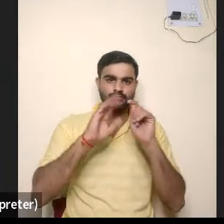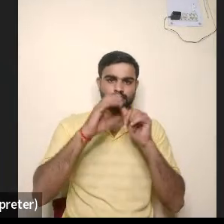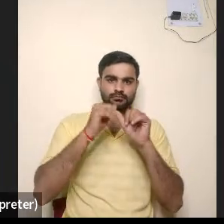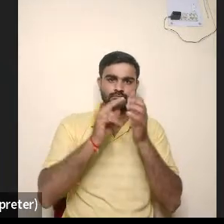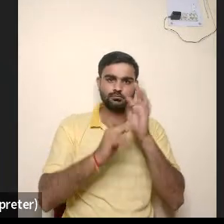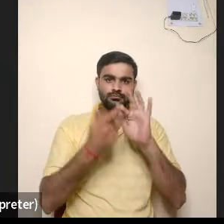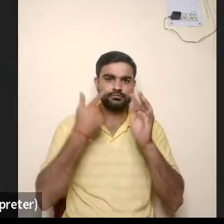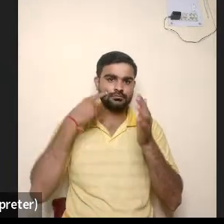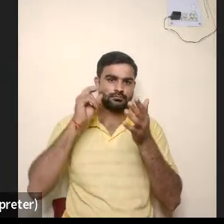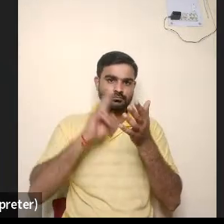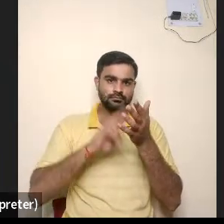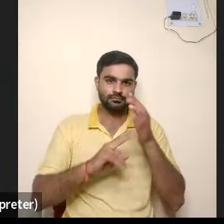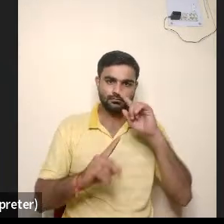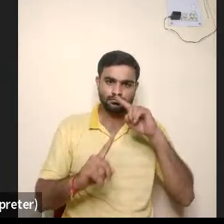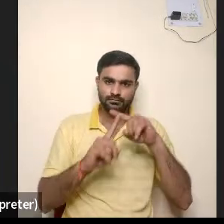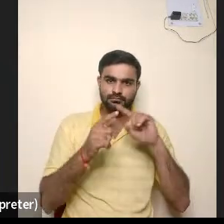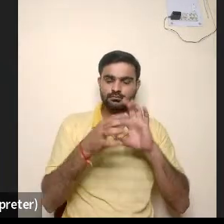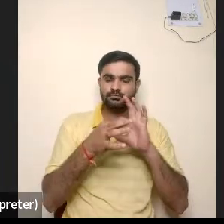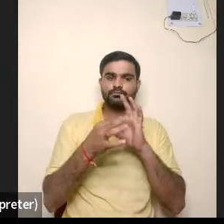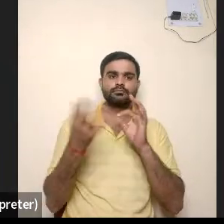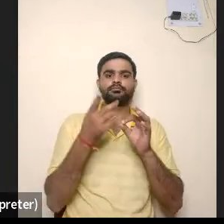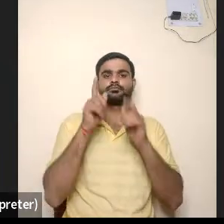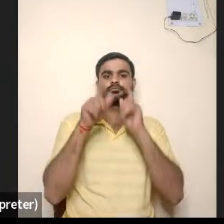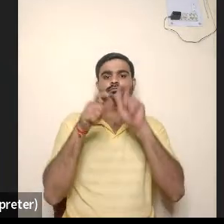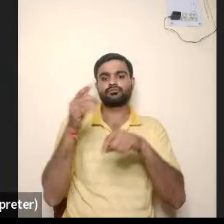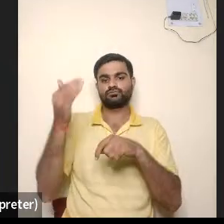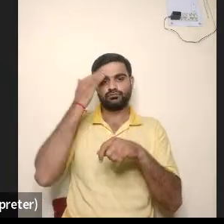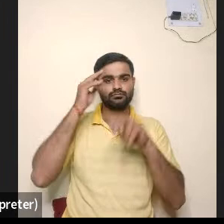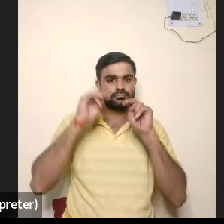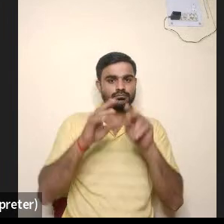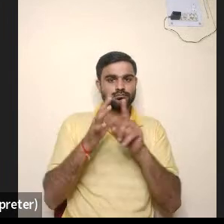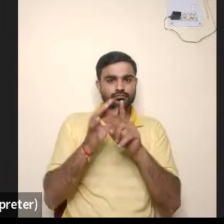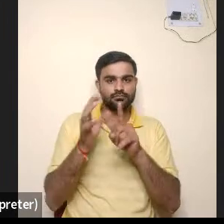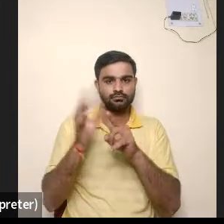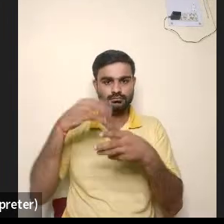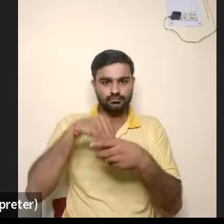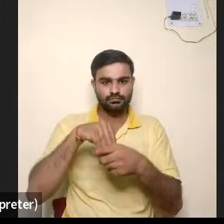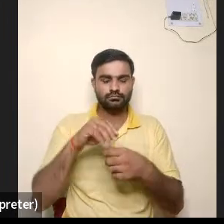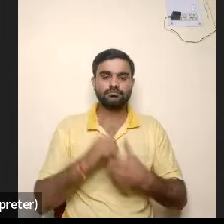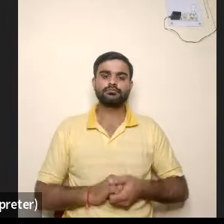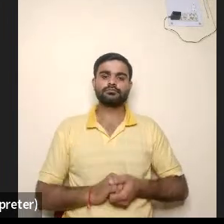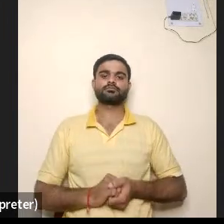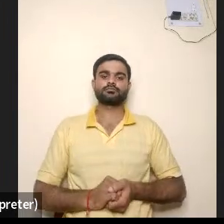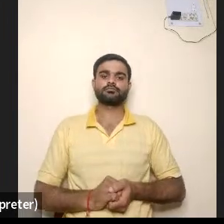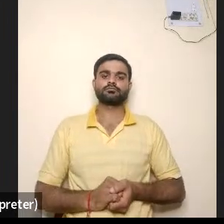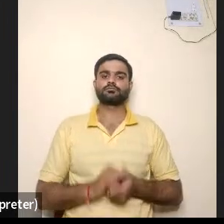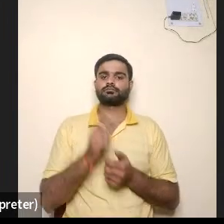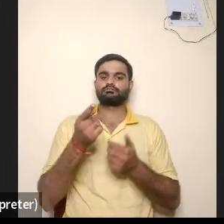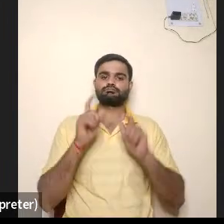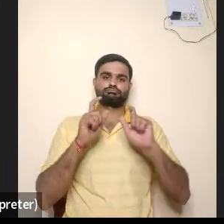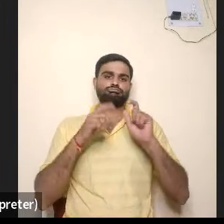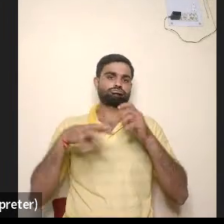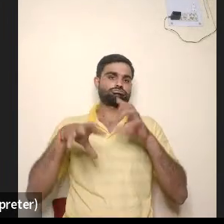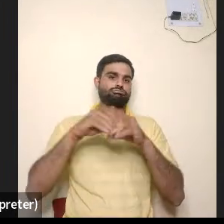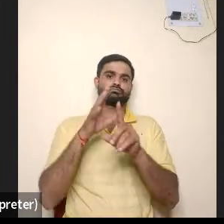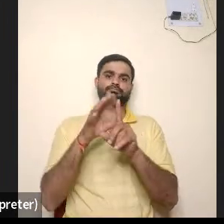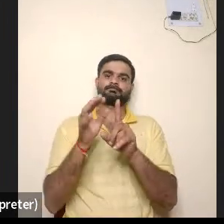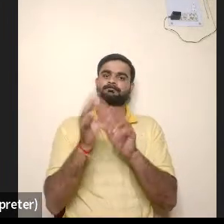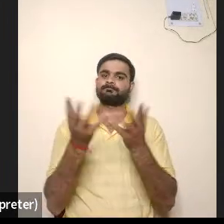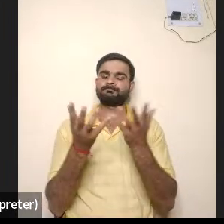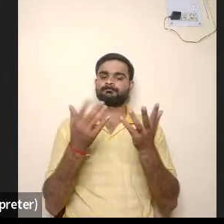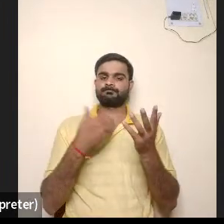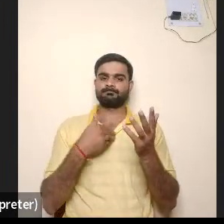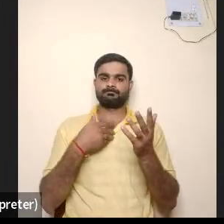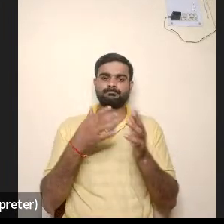also, because they also need to do it, and it's not clear how far they are doing it. So are